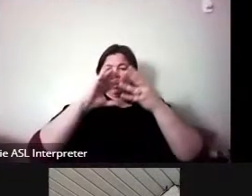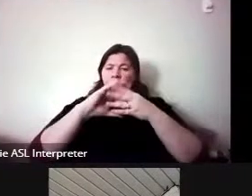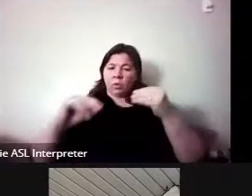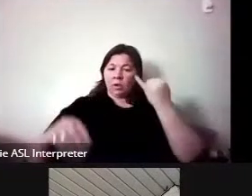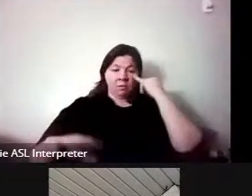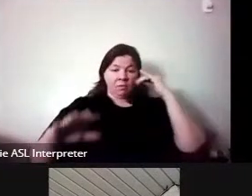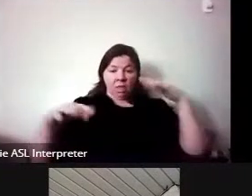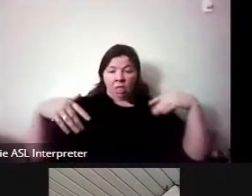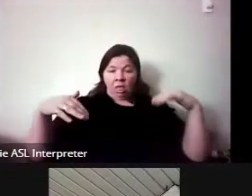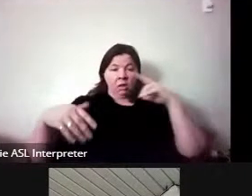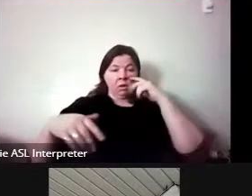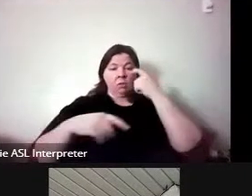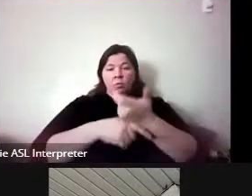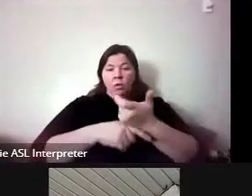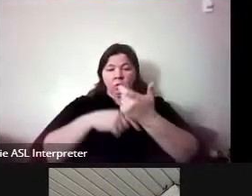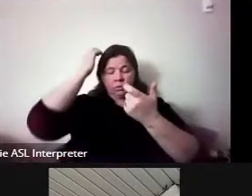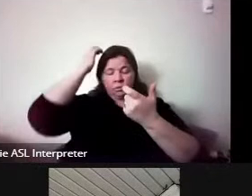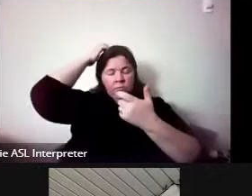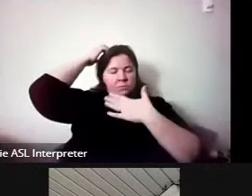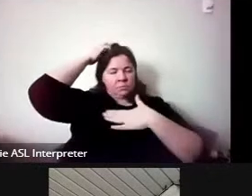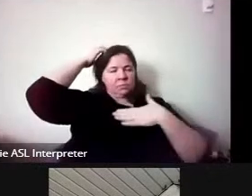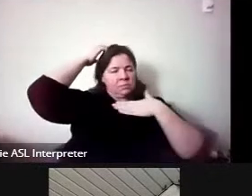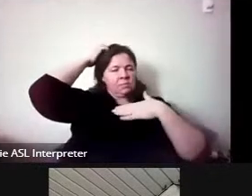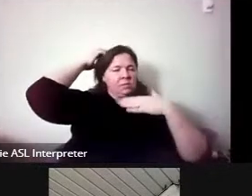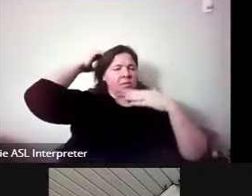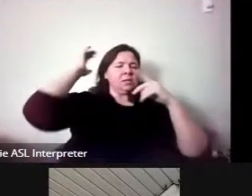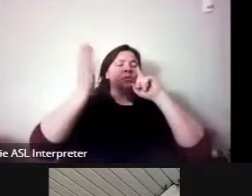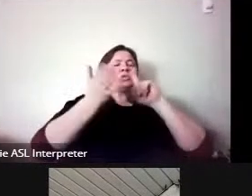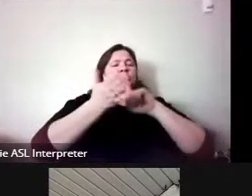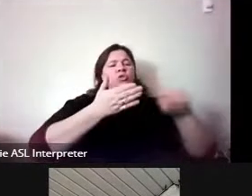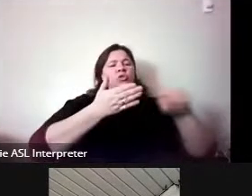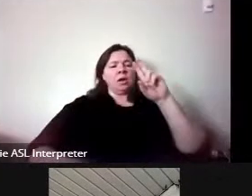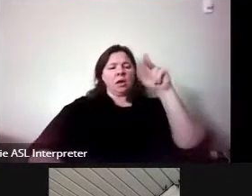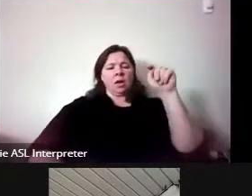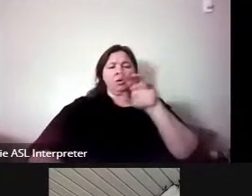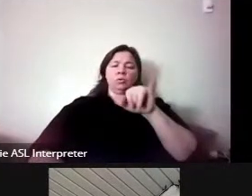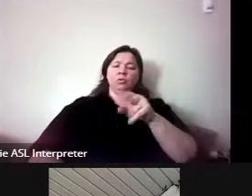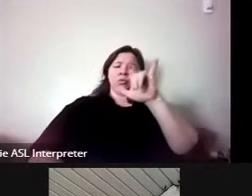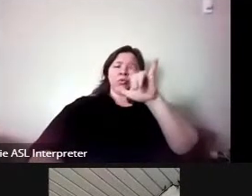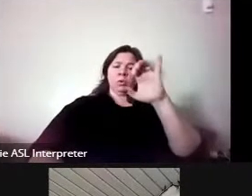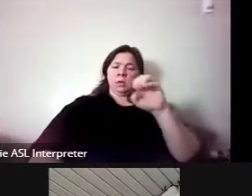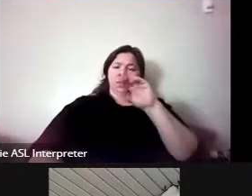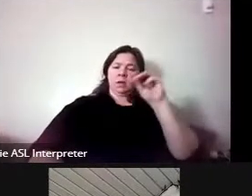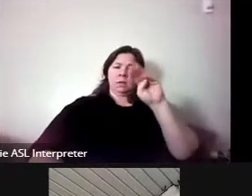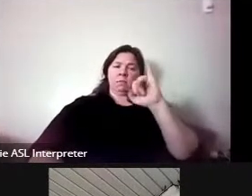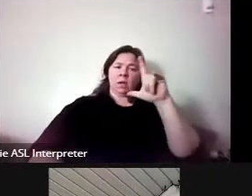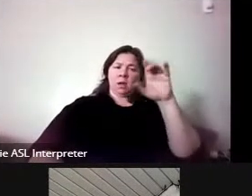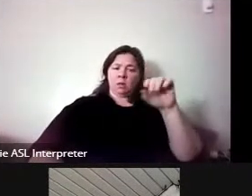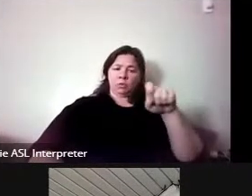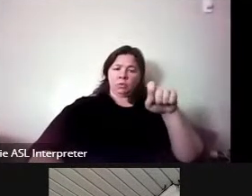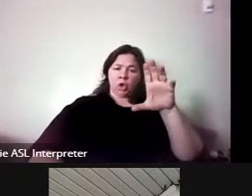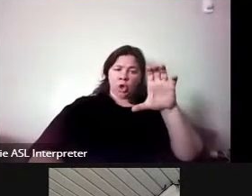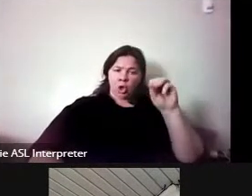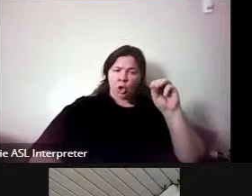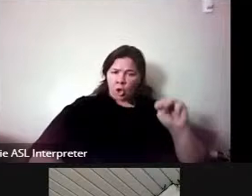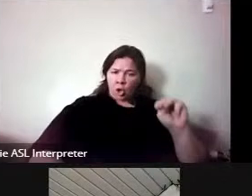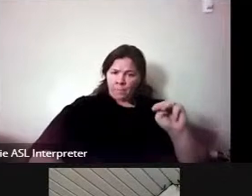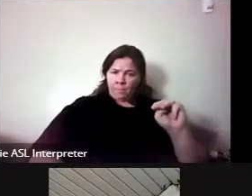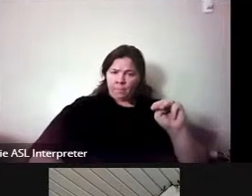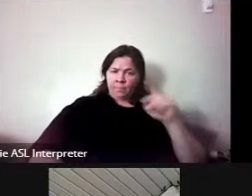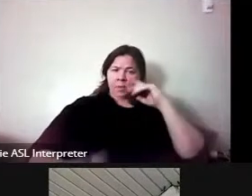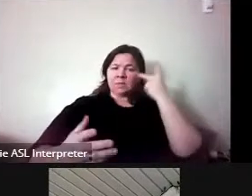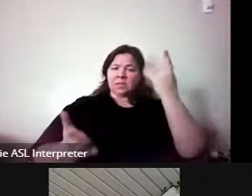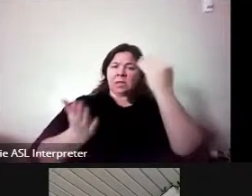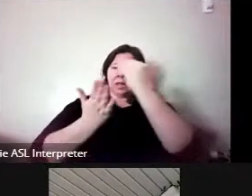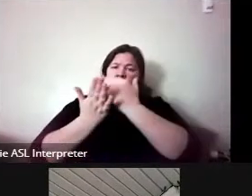haven't watched it, please check out julieandmilo.com. In there, you'll find a list